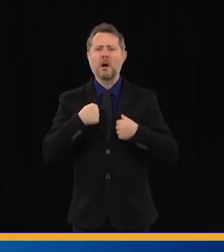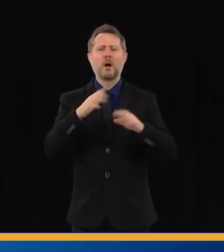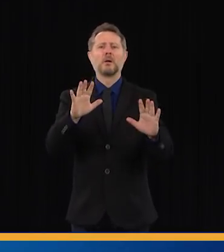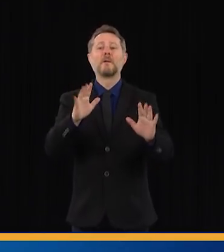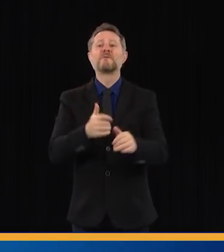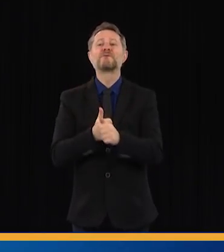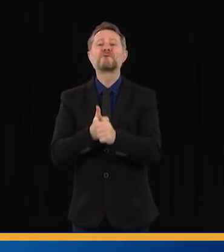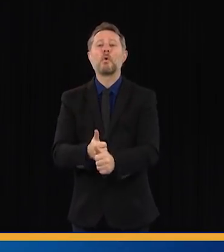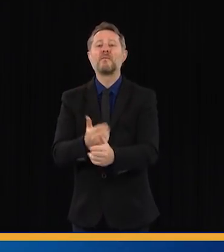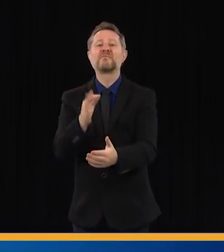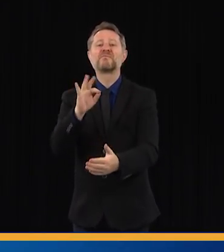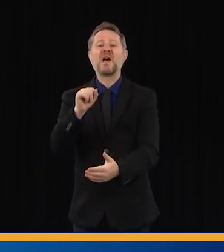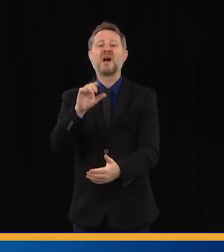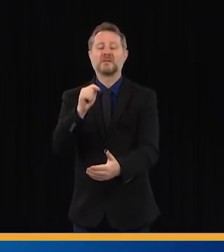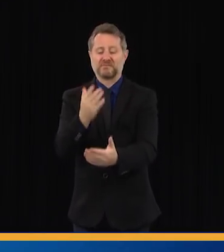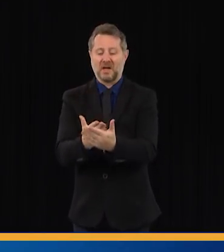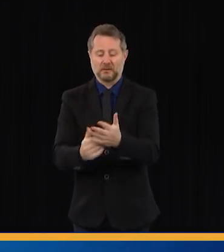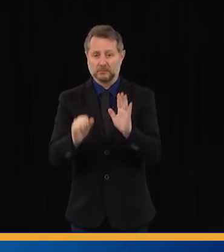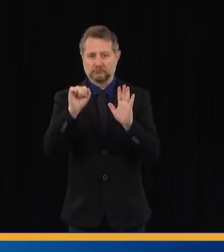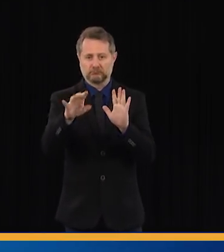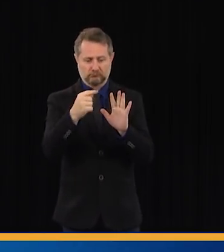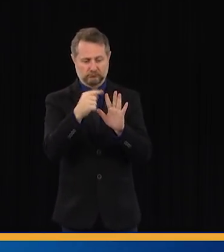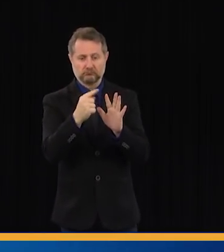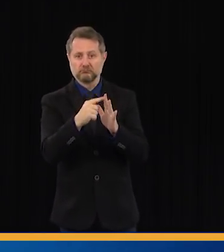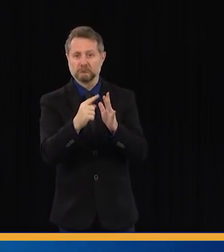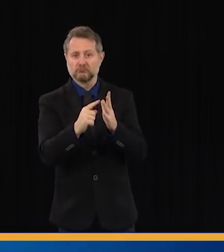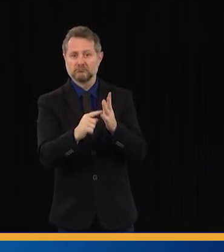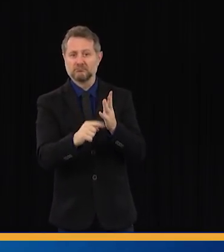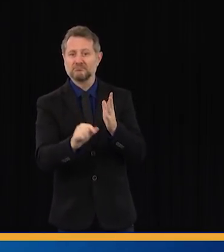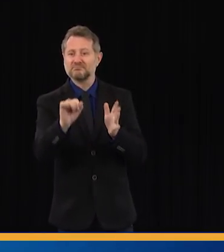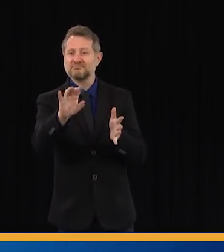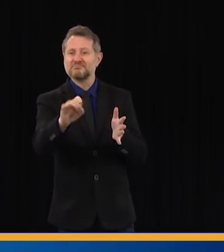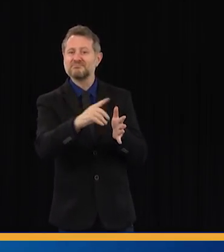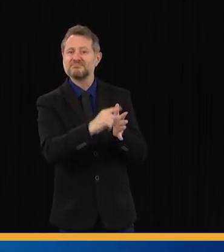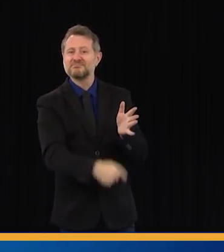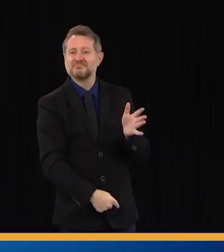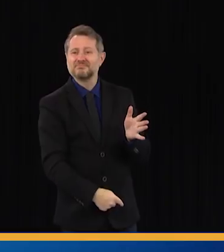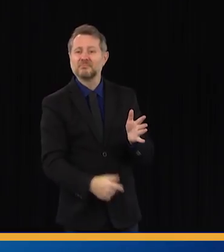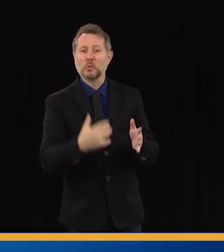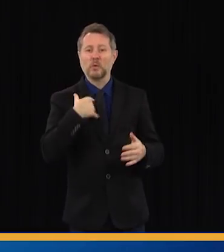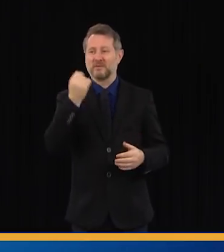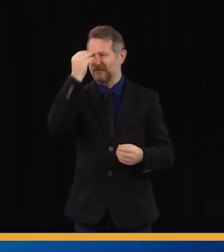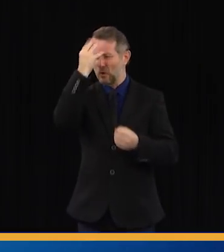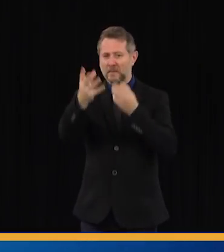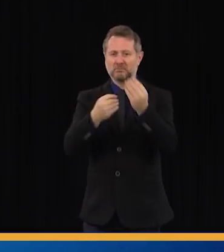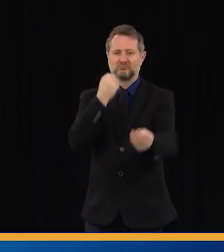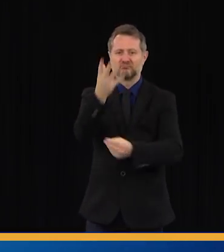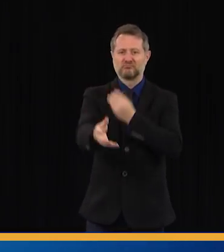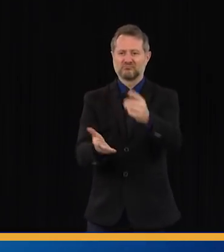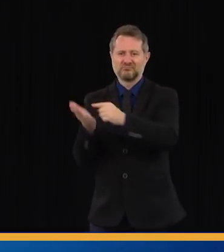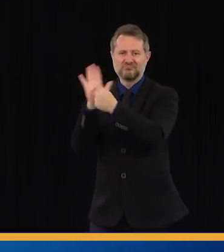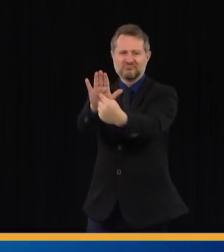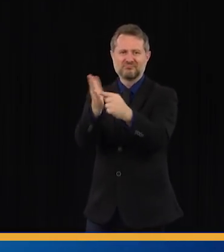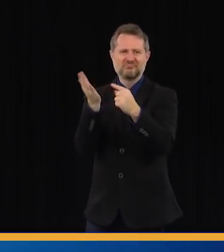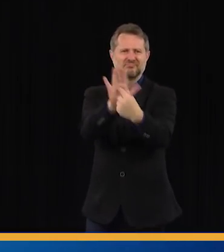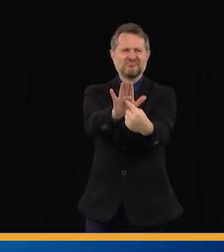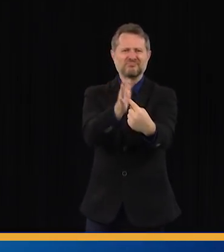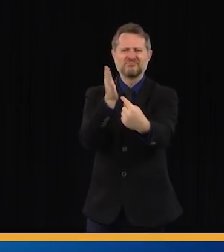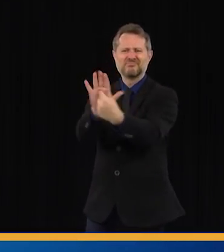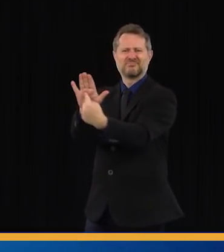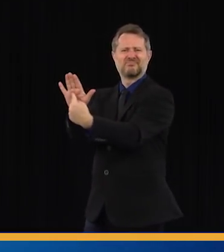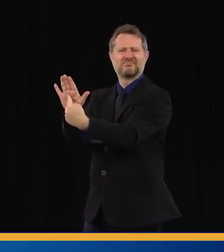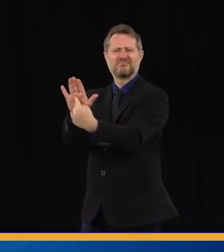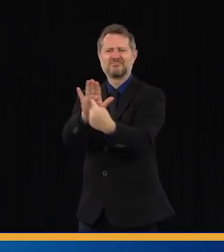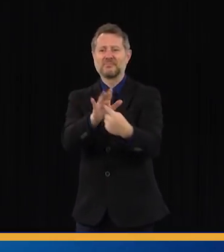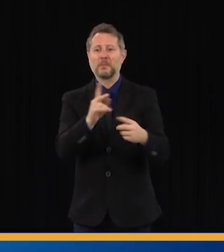the facts. The good facts, the bad facts, the ugly facts, you get all the facts. You tell me what you decide. They decided on the facts that